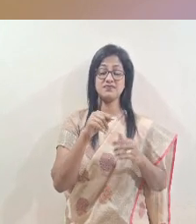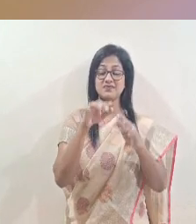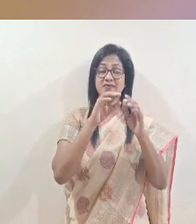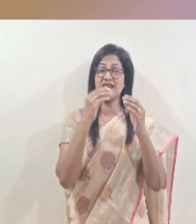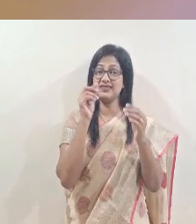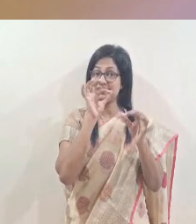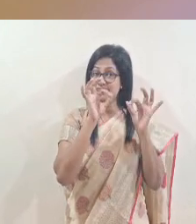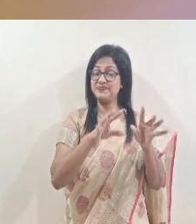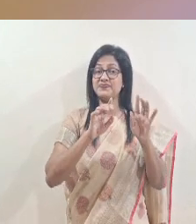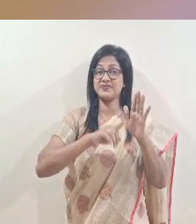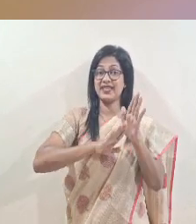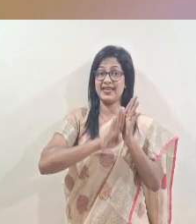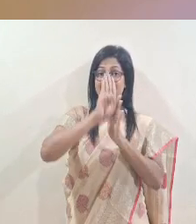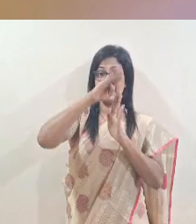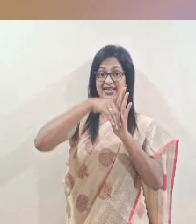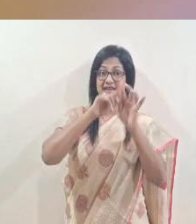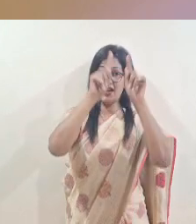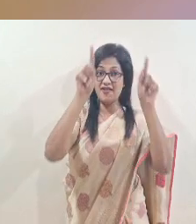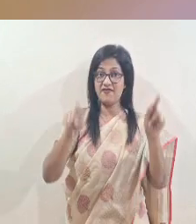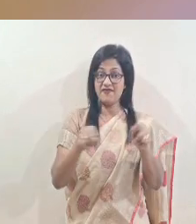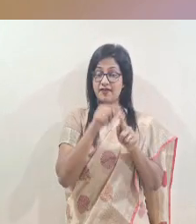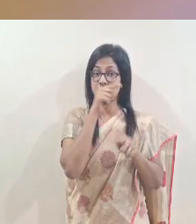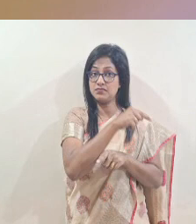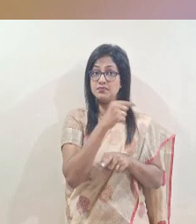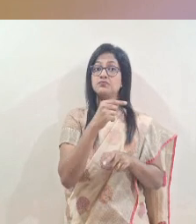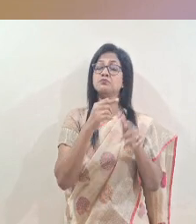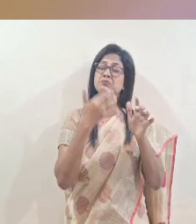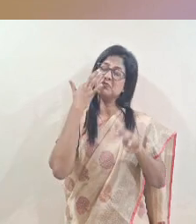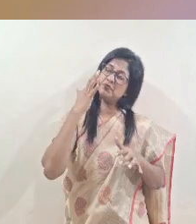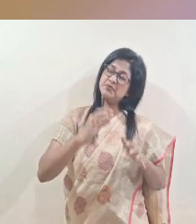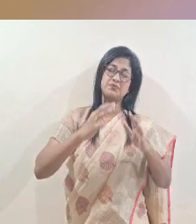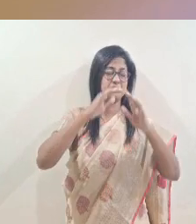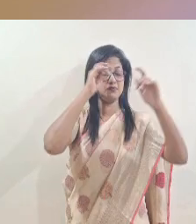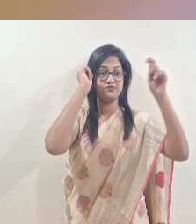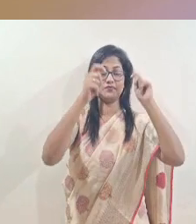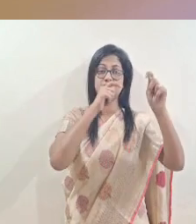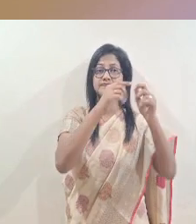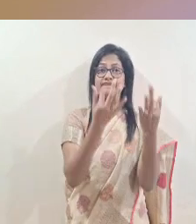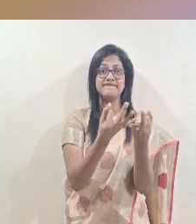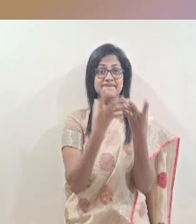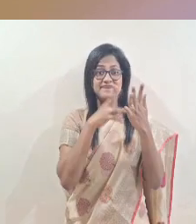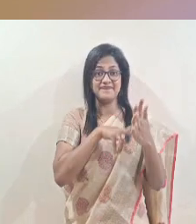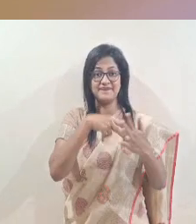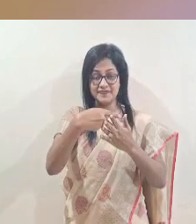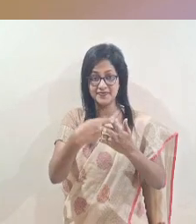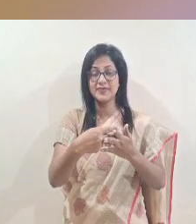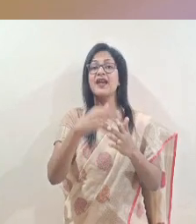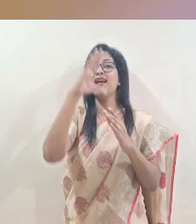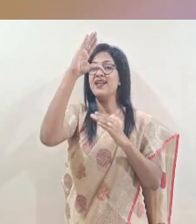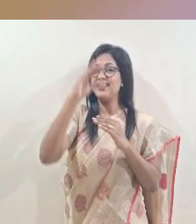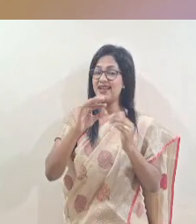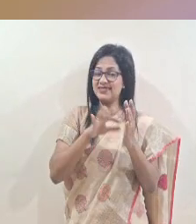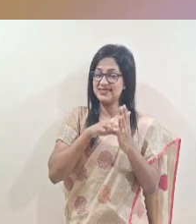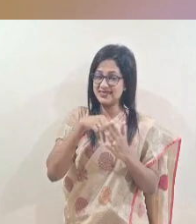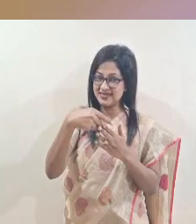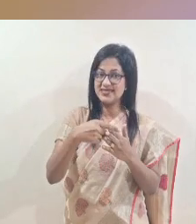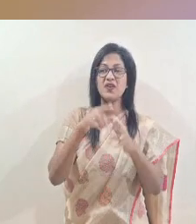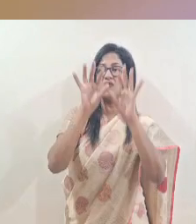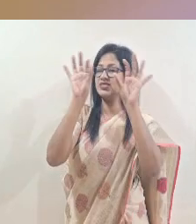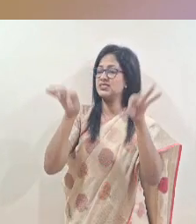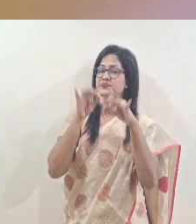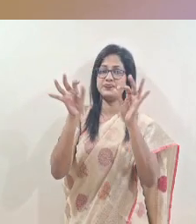graph has played a very significant role. You can see that this graph represents a resilient, less resilient, and a non-resilient